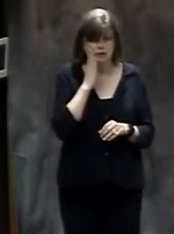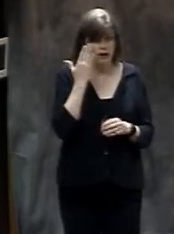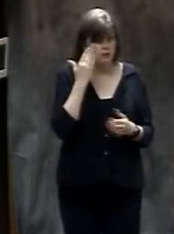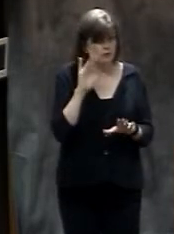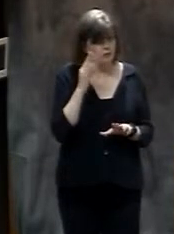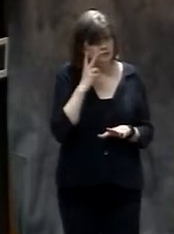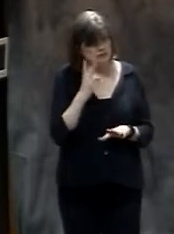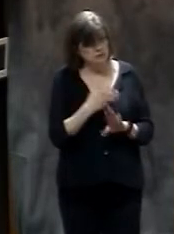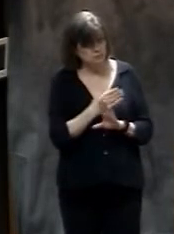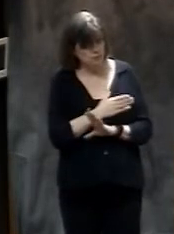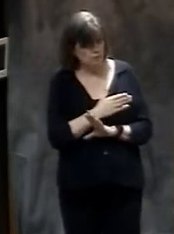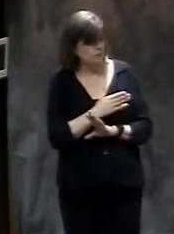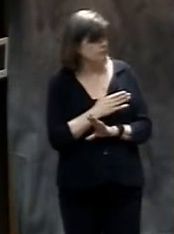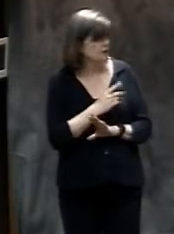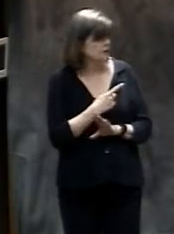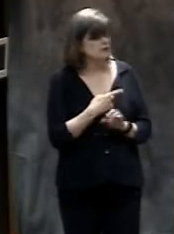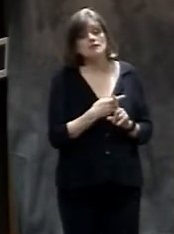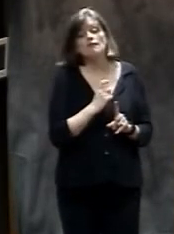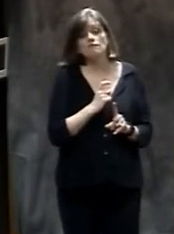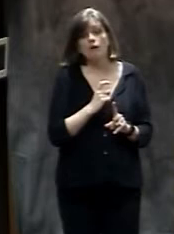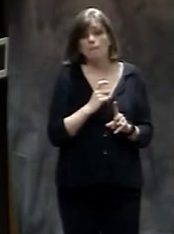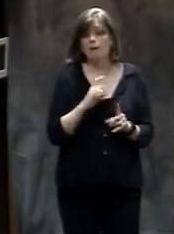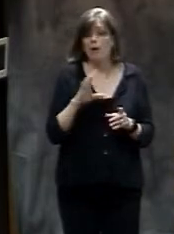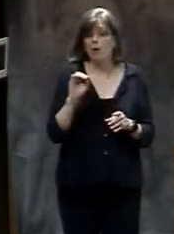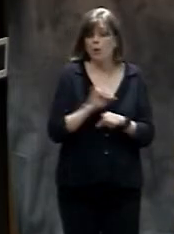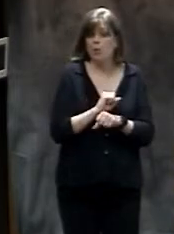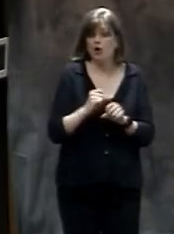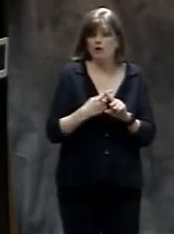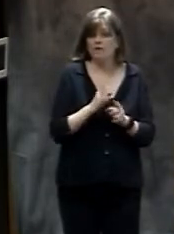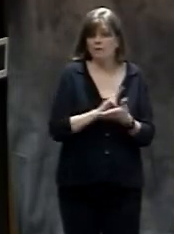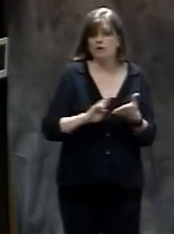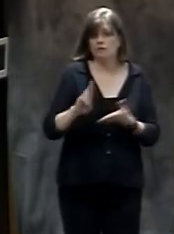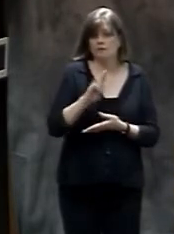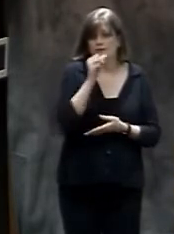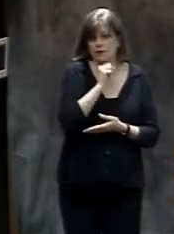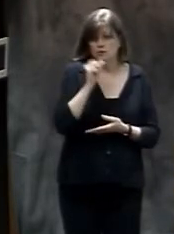from a colleague of mine from the University of Arizona.